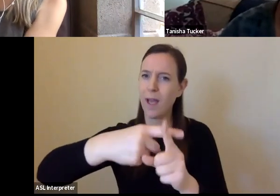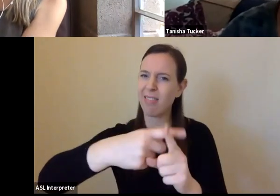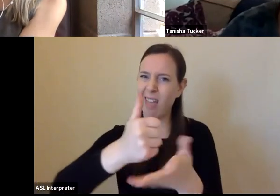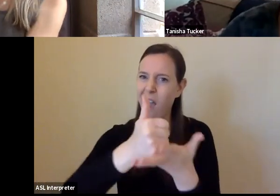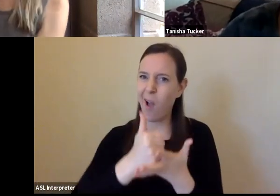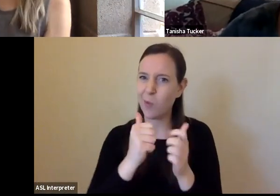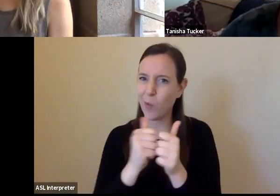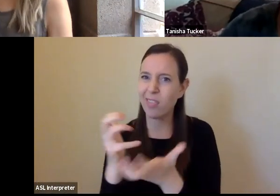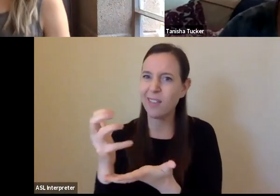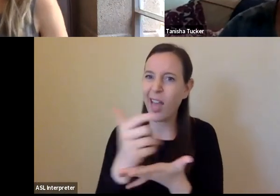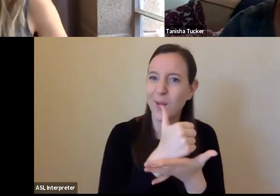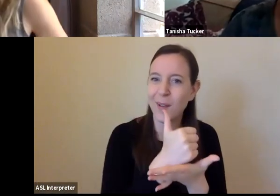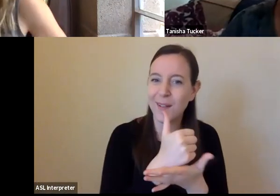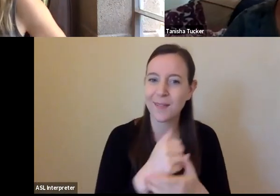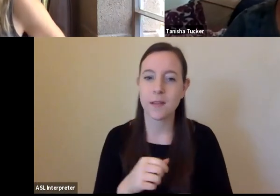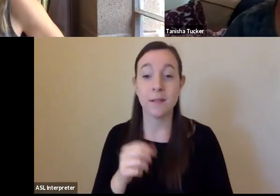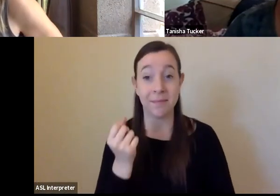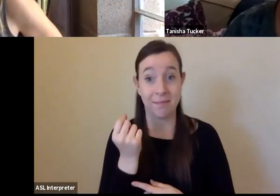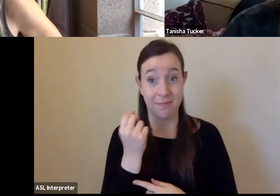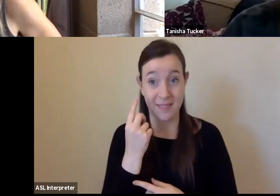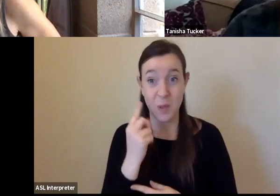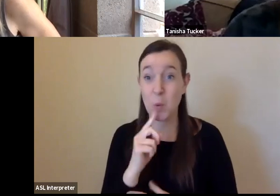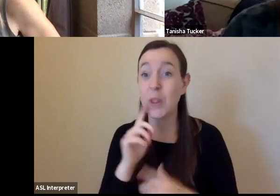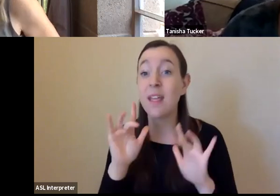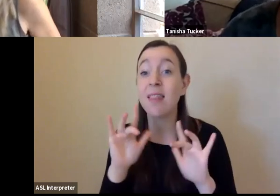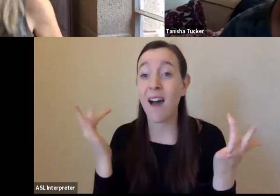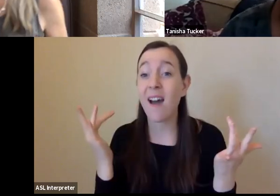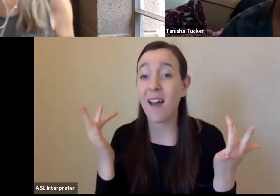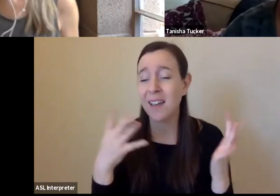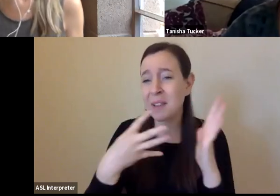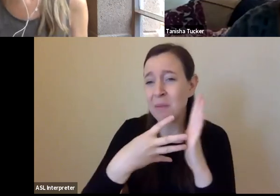fruit. And they're very light, because the saguaro ribs are very light.